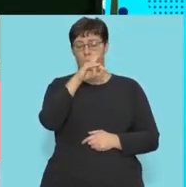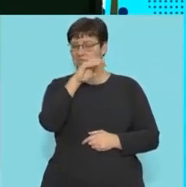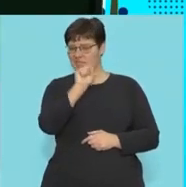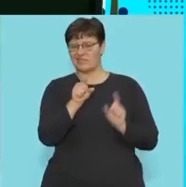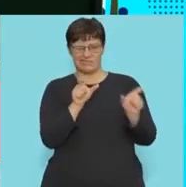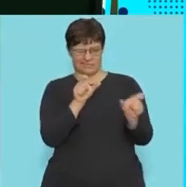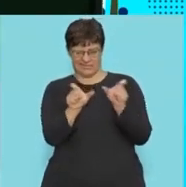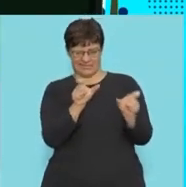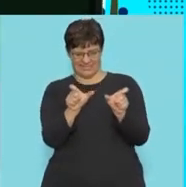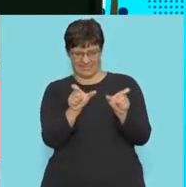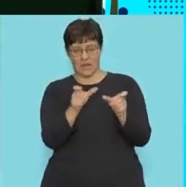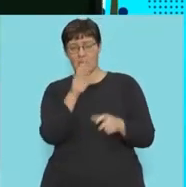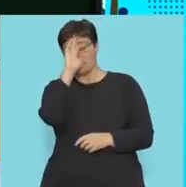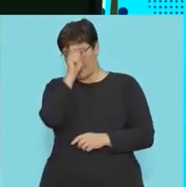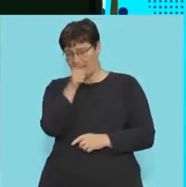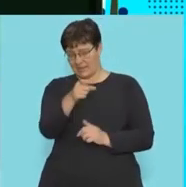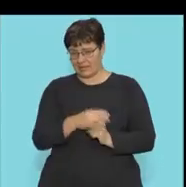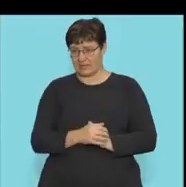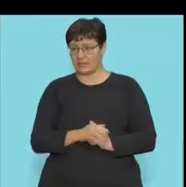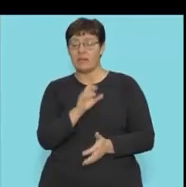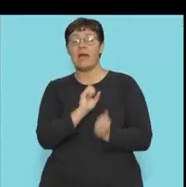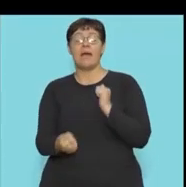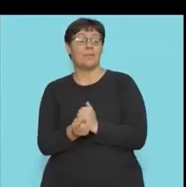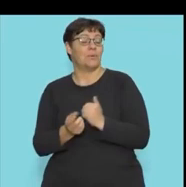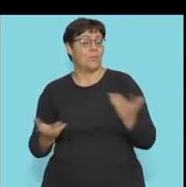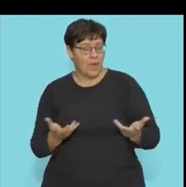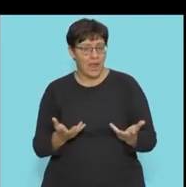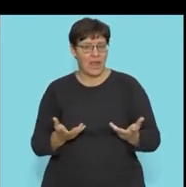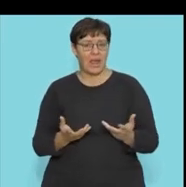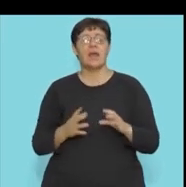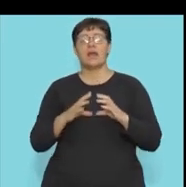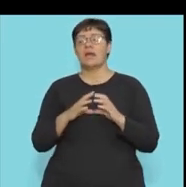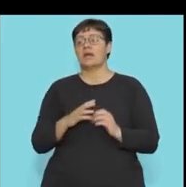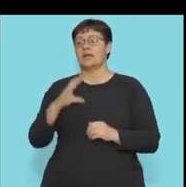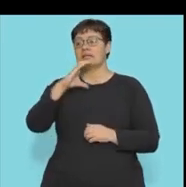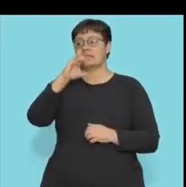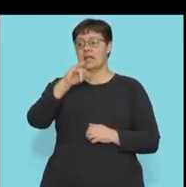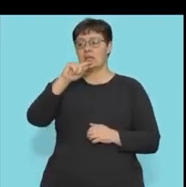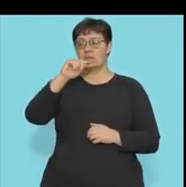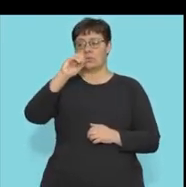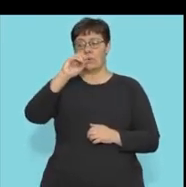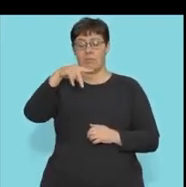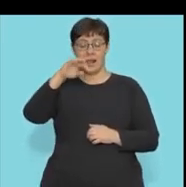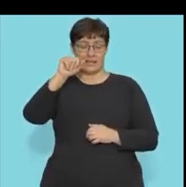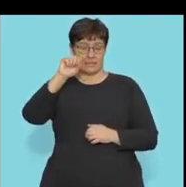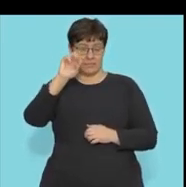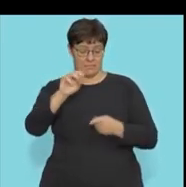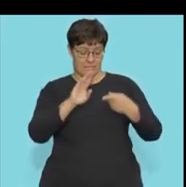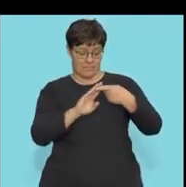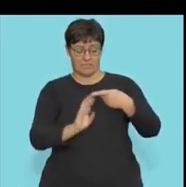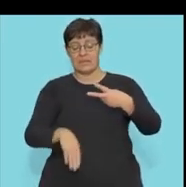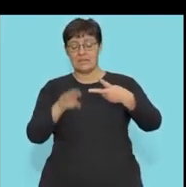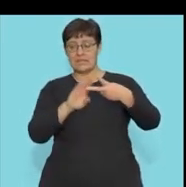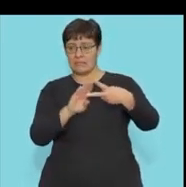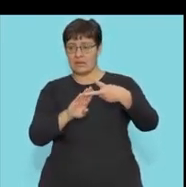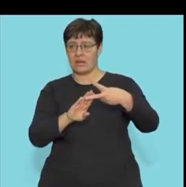glucose. So try and remember it that way. So this takes place in the cytoplasm. The second stage is